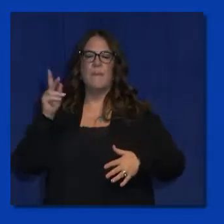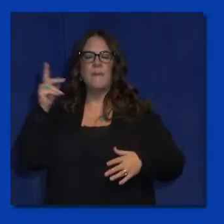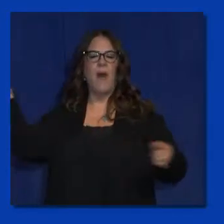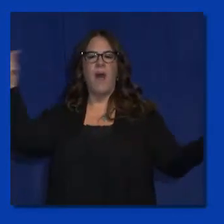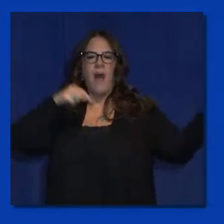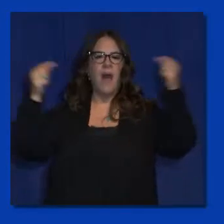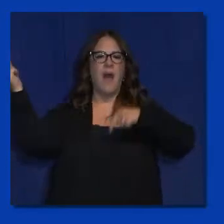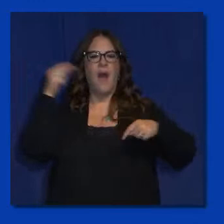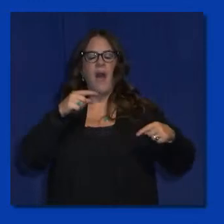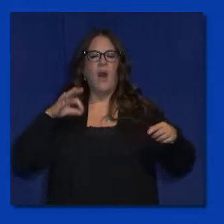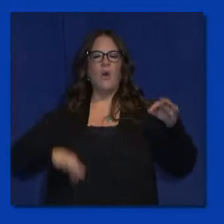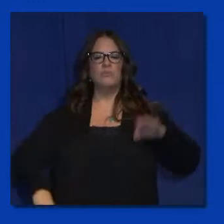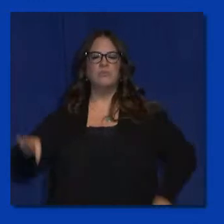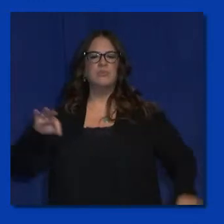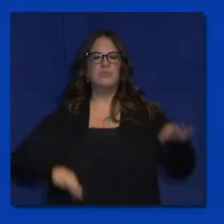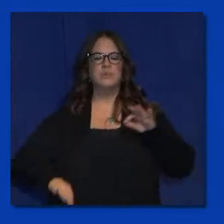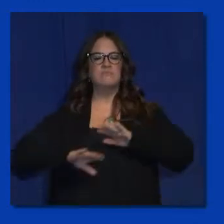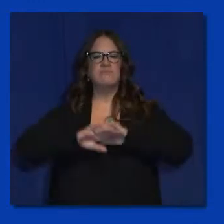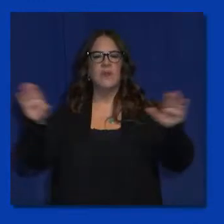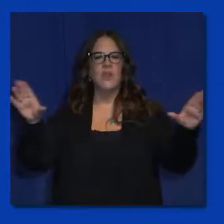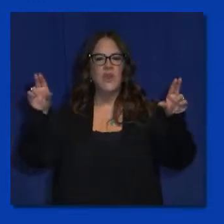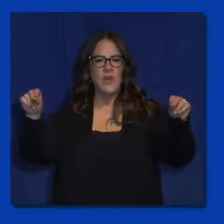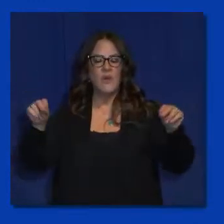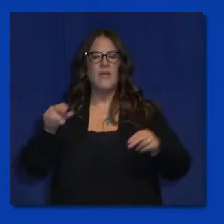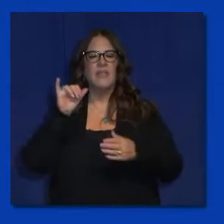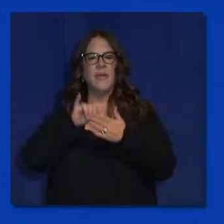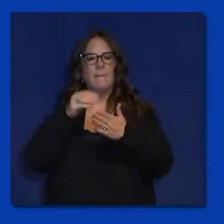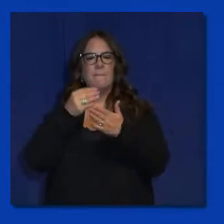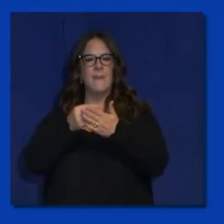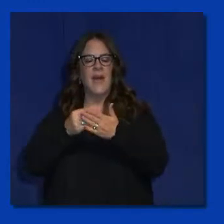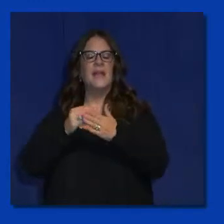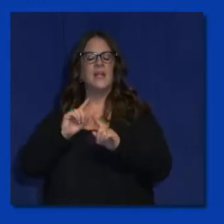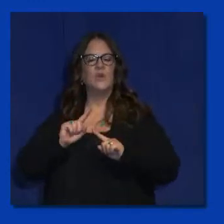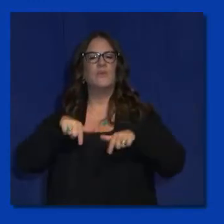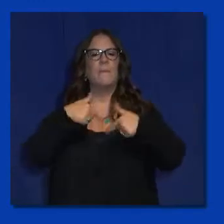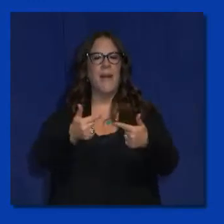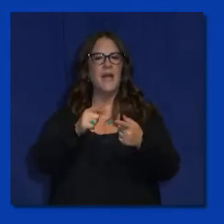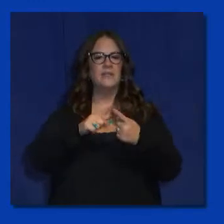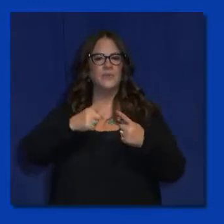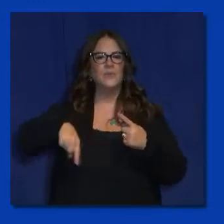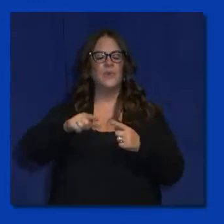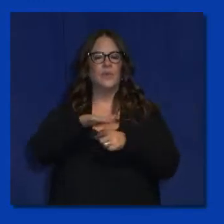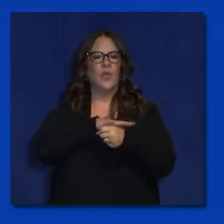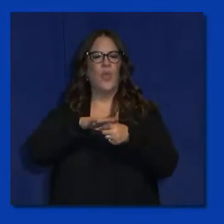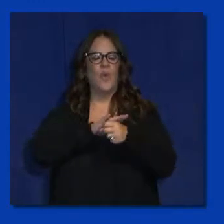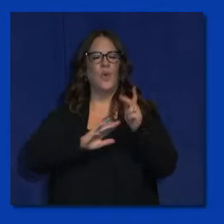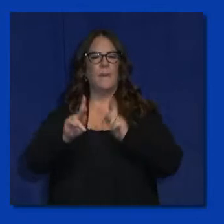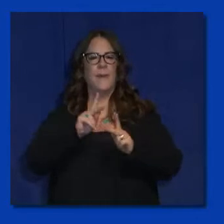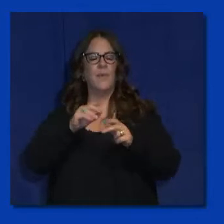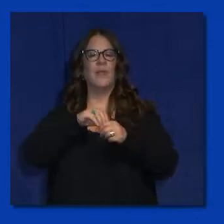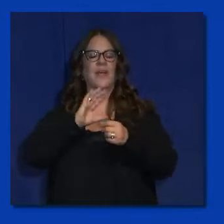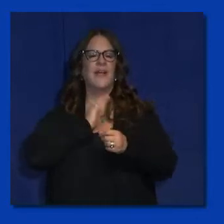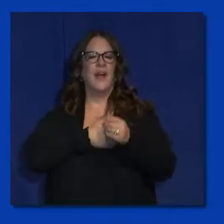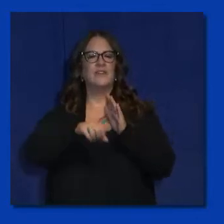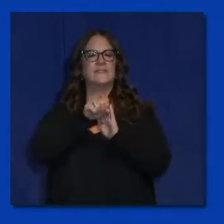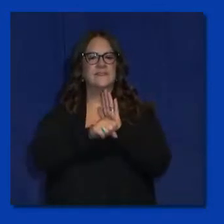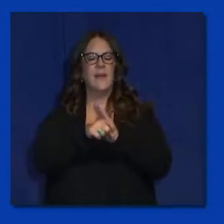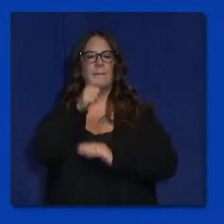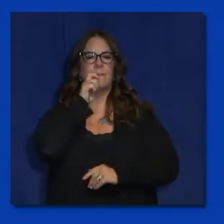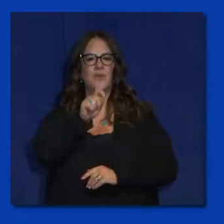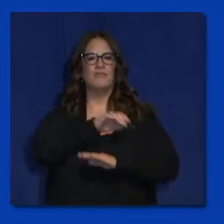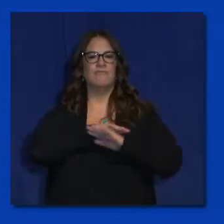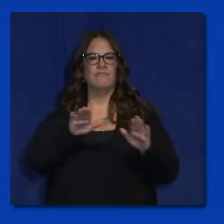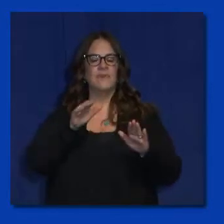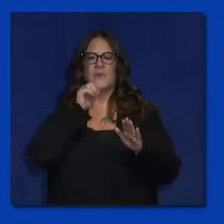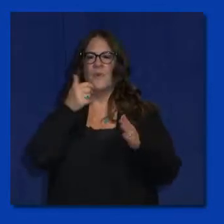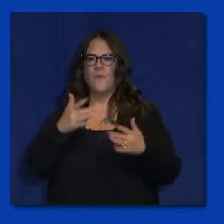never goes back to the community. Everybody feels raw, and 60 Minutes comes out there 20 years later and does a report. We're trying to avoid all of that.